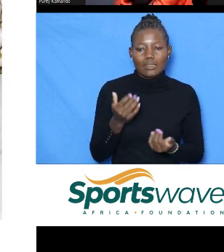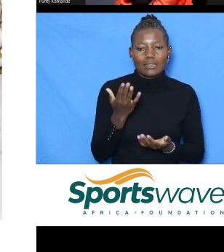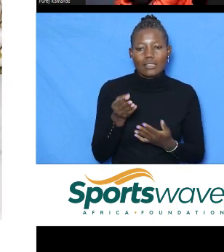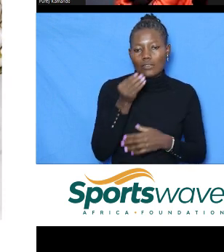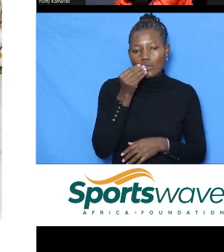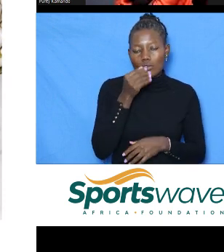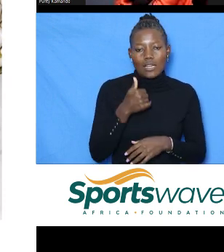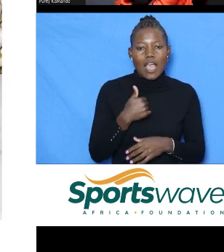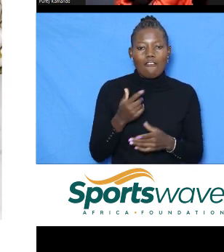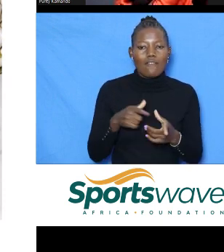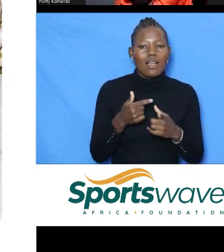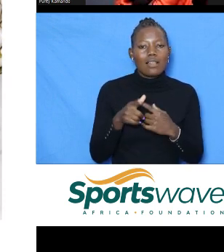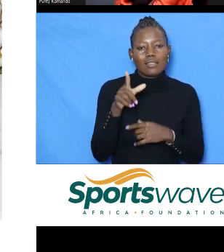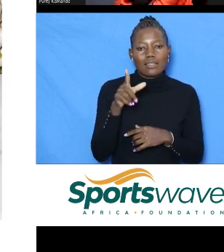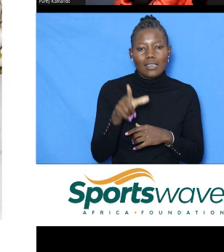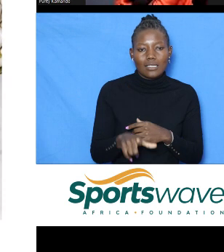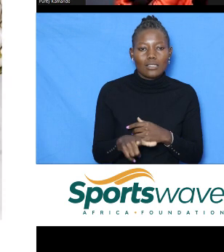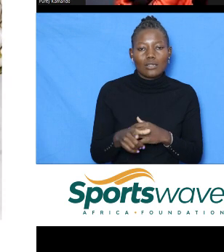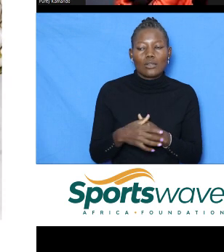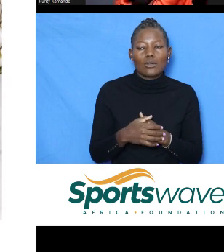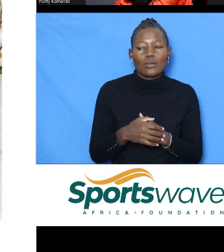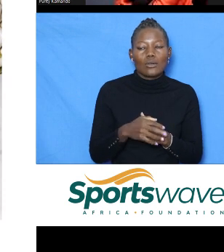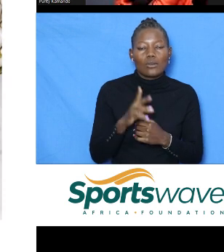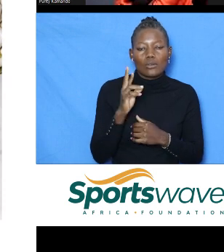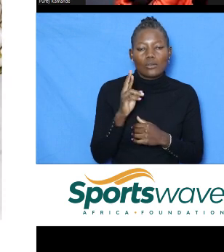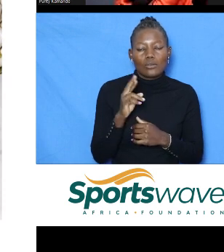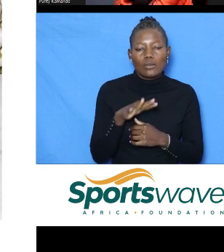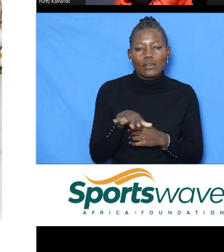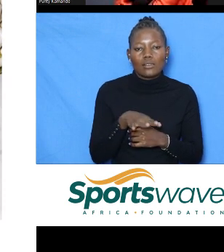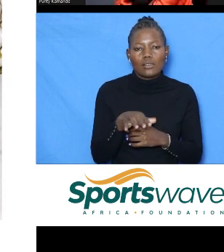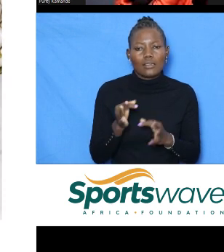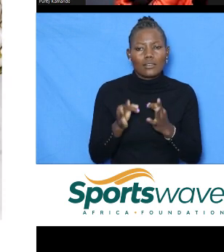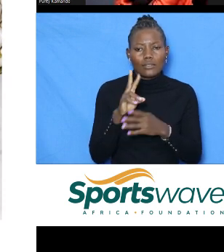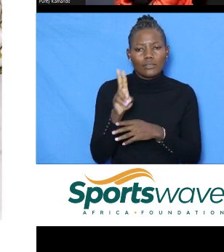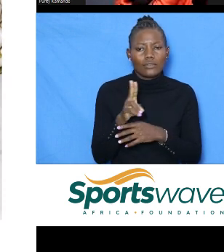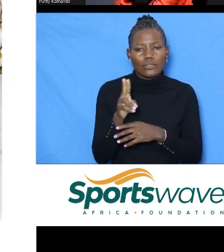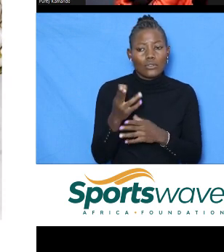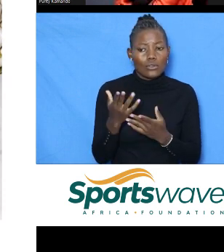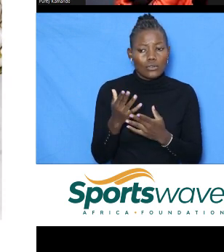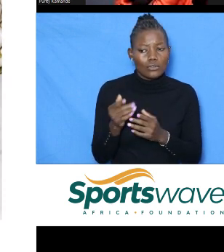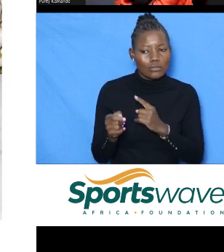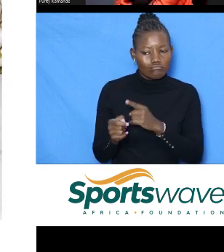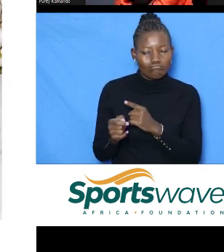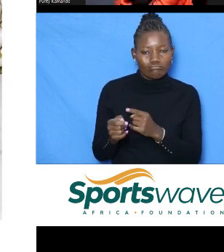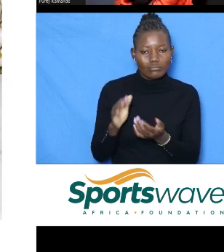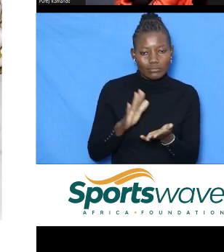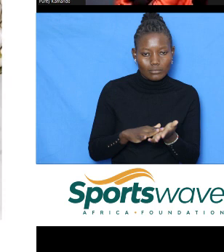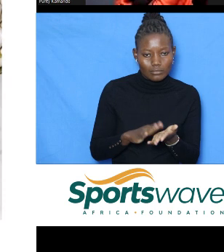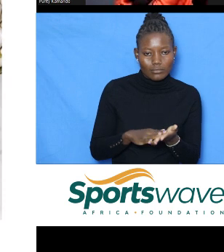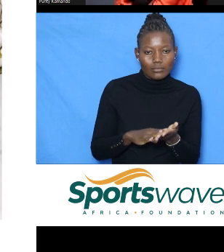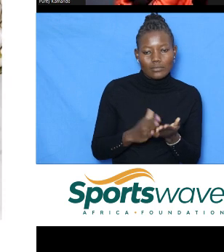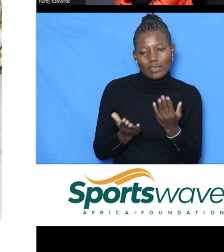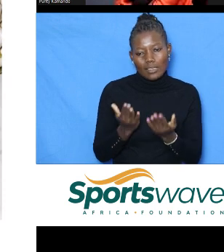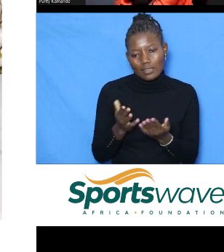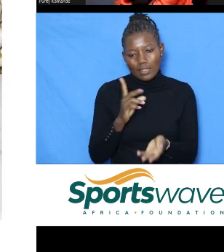we have the low risk. This is whereby if the use of a supplement is recommended by a specialist, either a physician